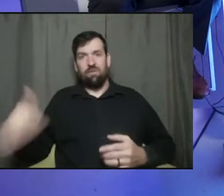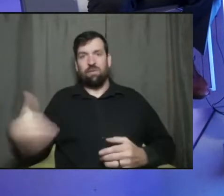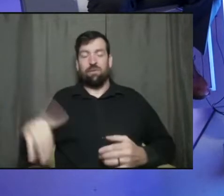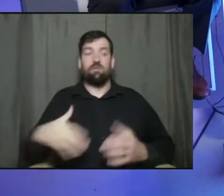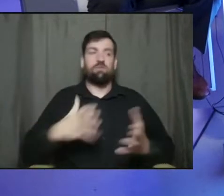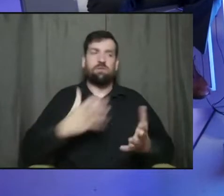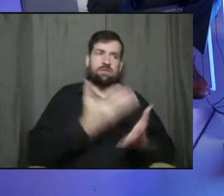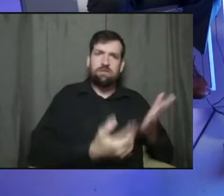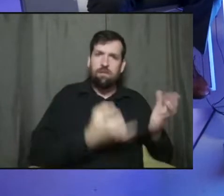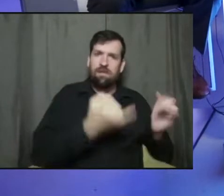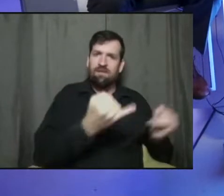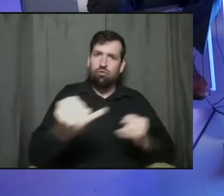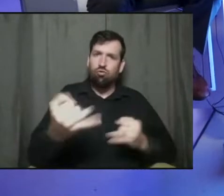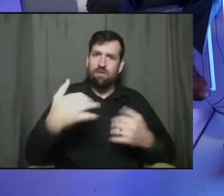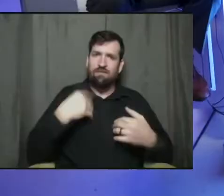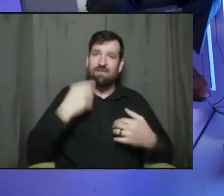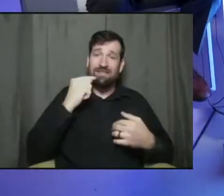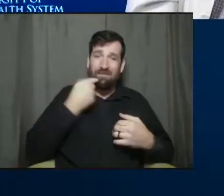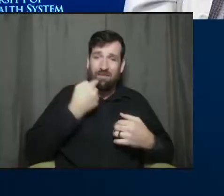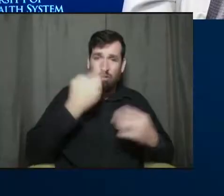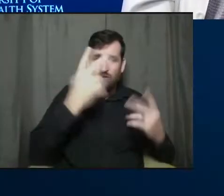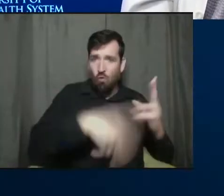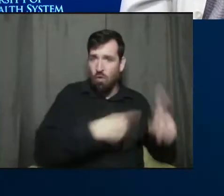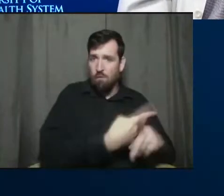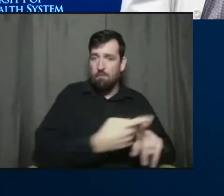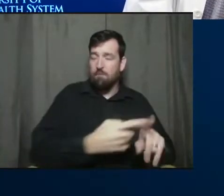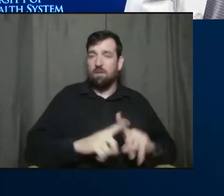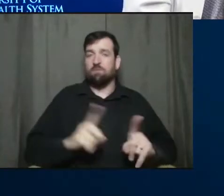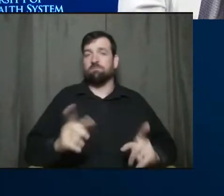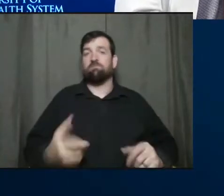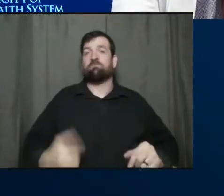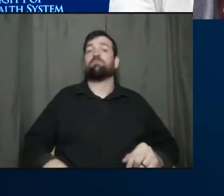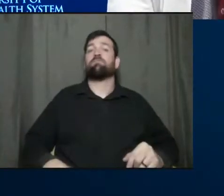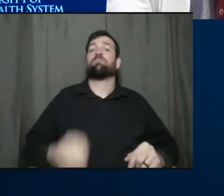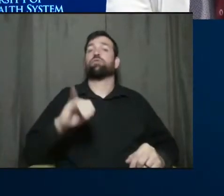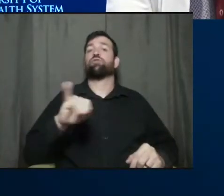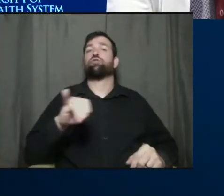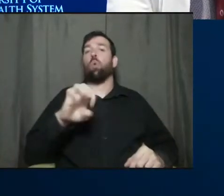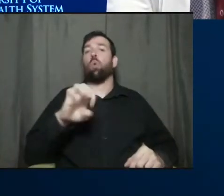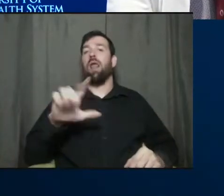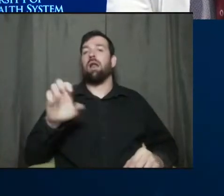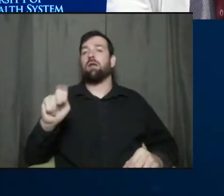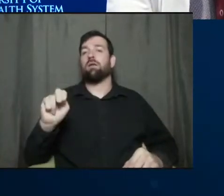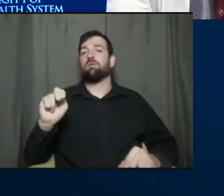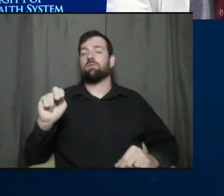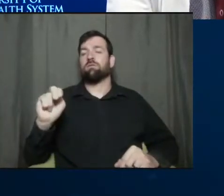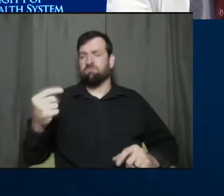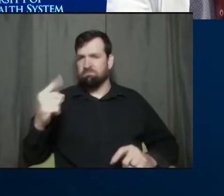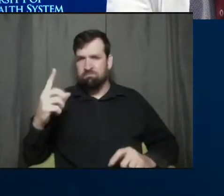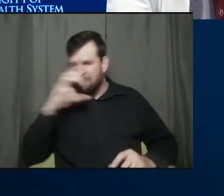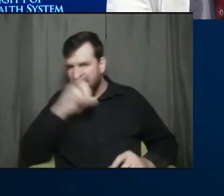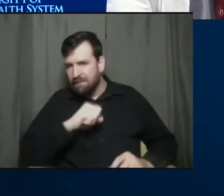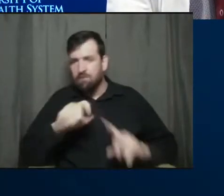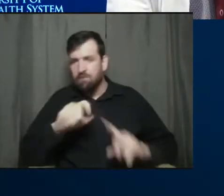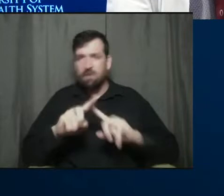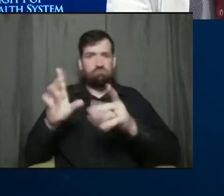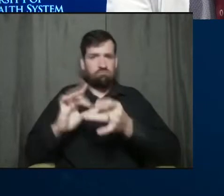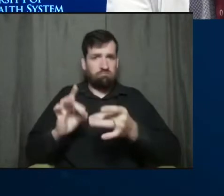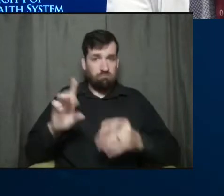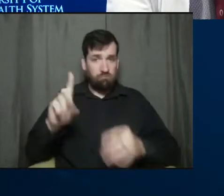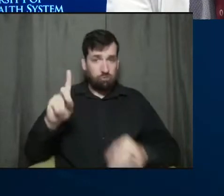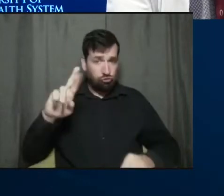of it and may not do well. So. Right. Jess. Joellen says she may have missed this, so just clarify. Did you say that the drug was now